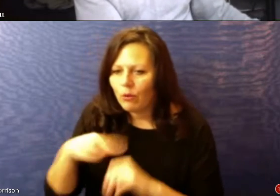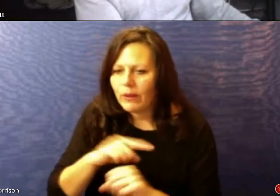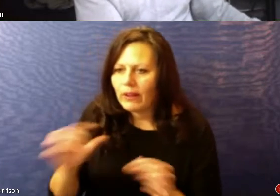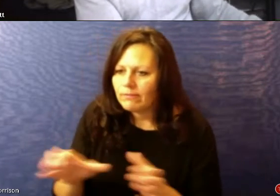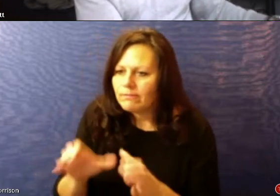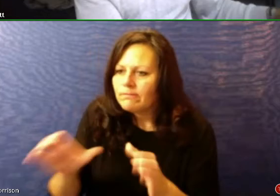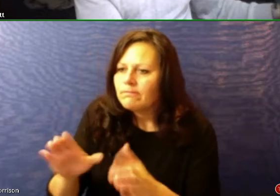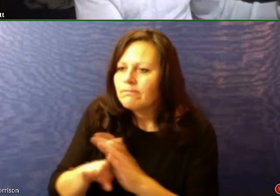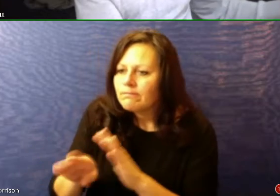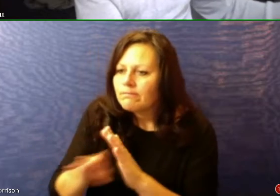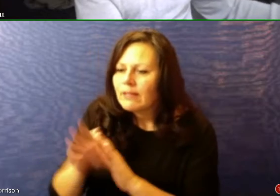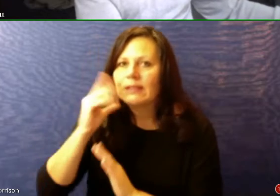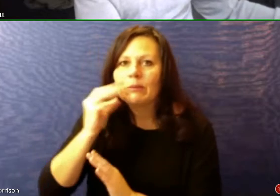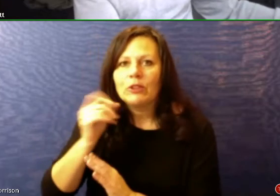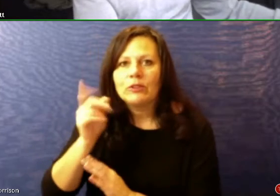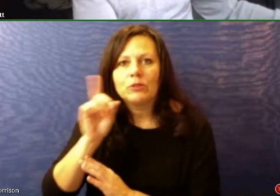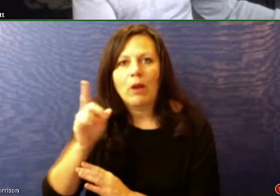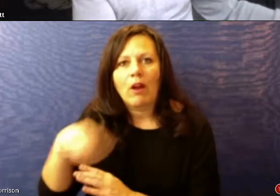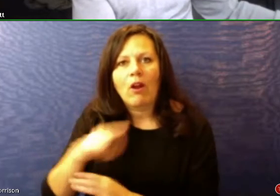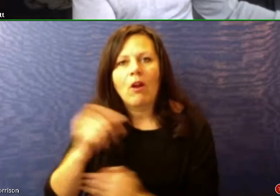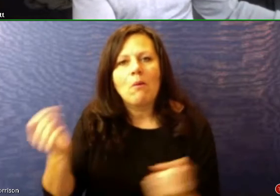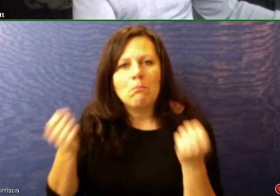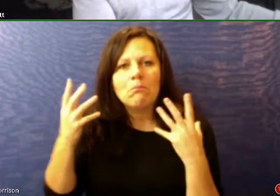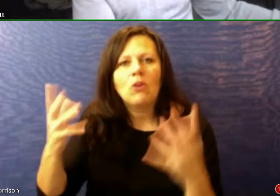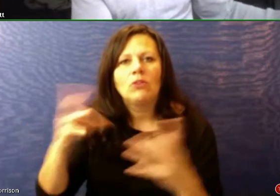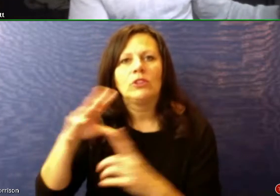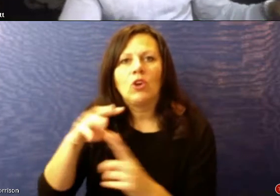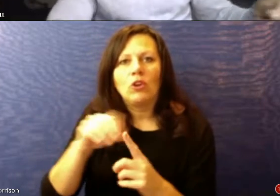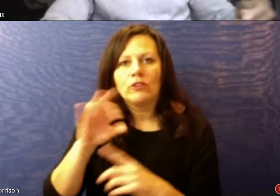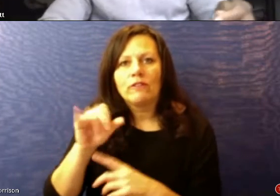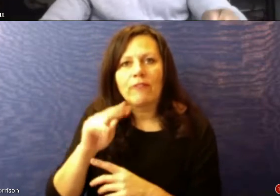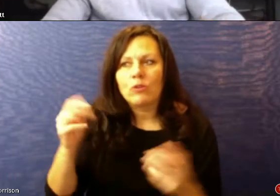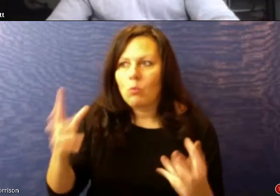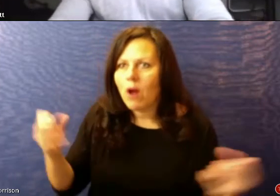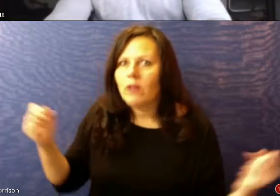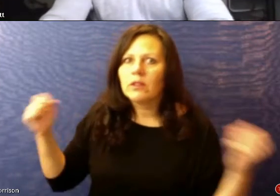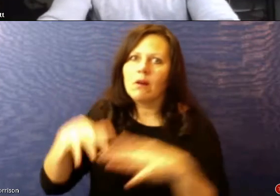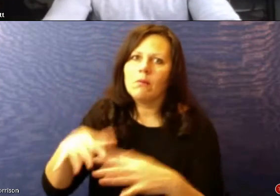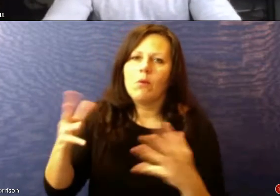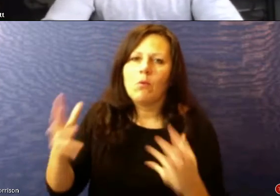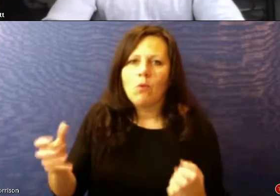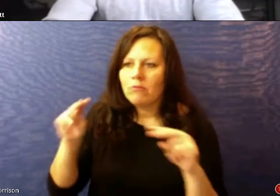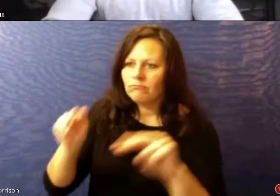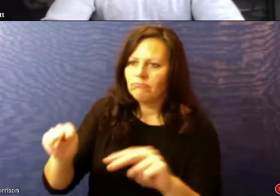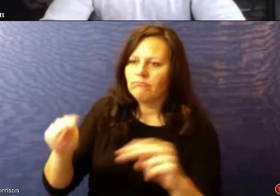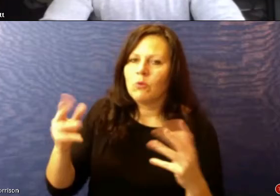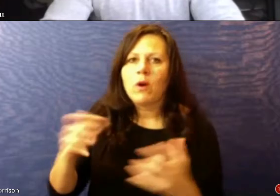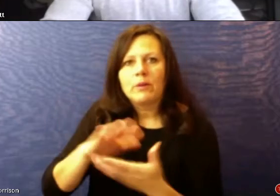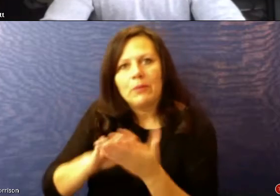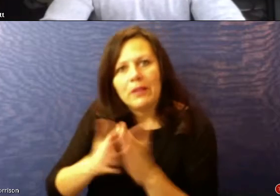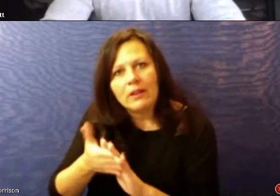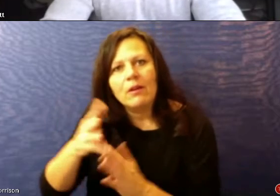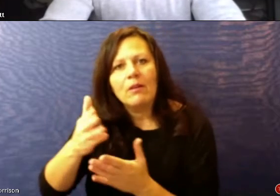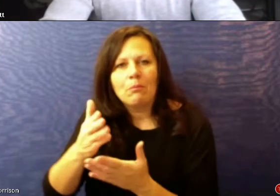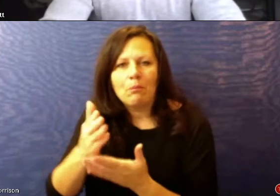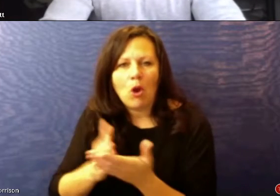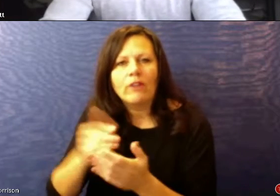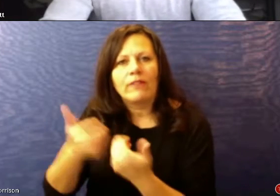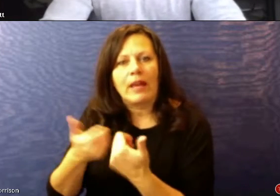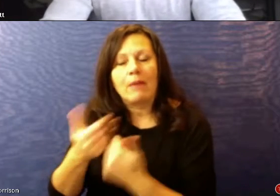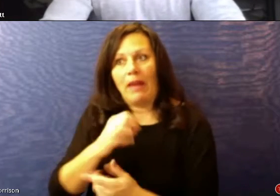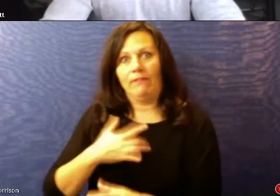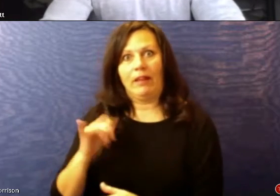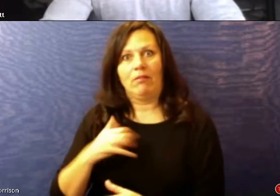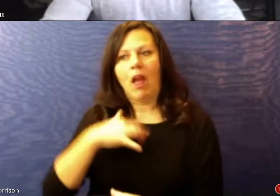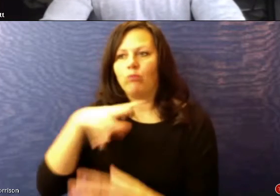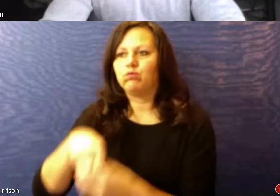experiences where multicultural fans want to be a part of the game, they want to come back, they want to be and feel included.